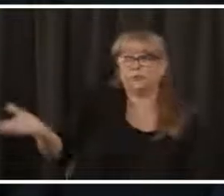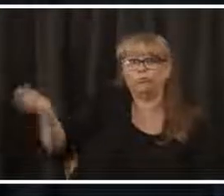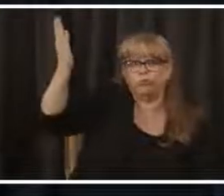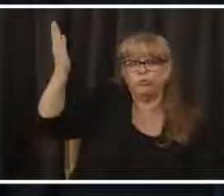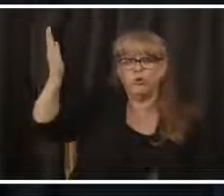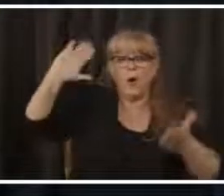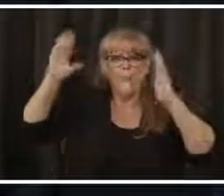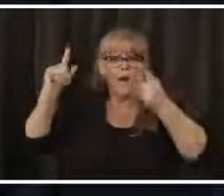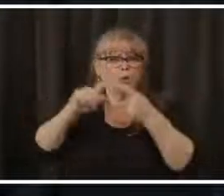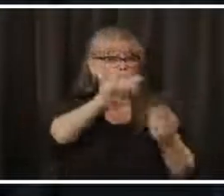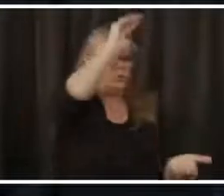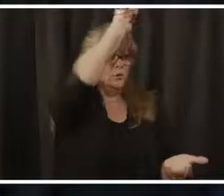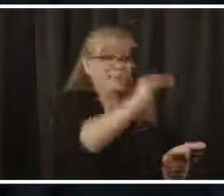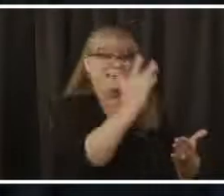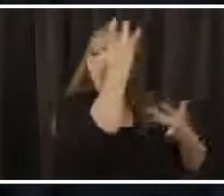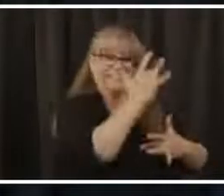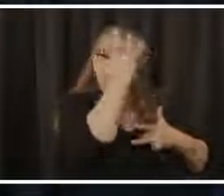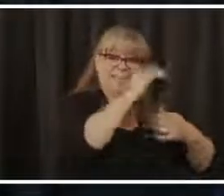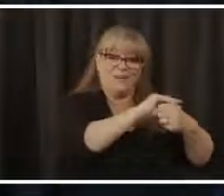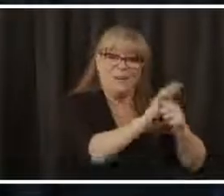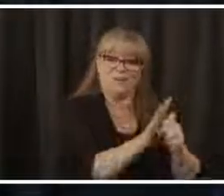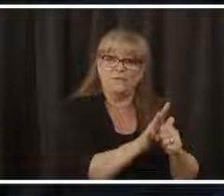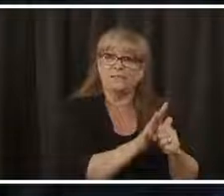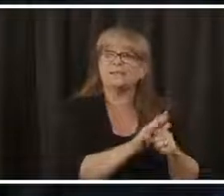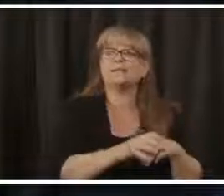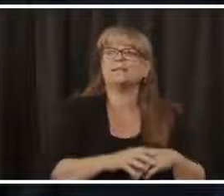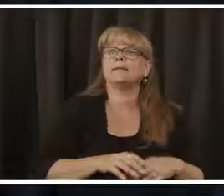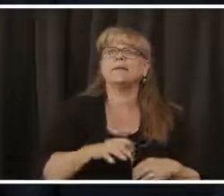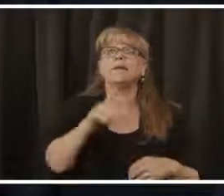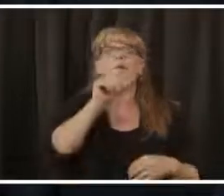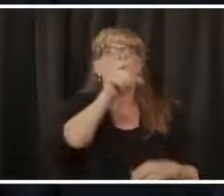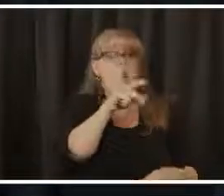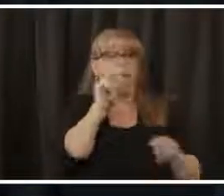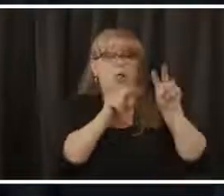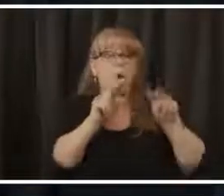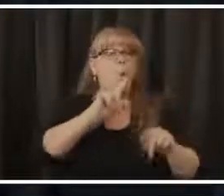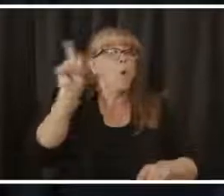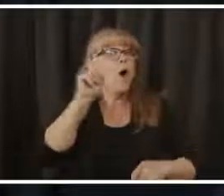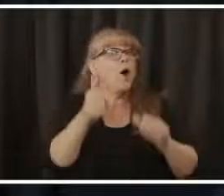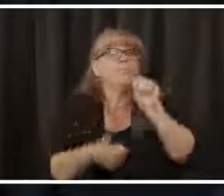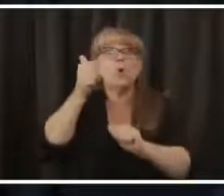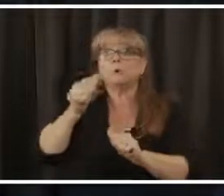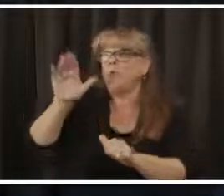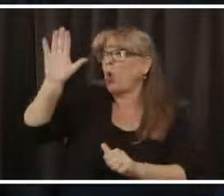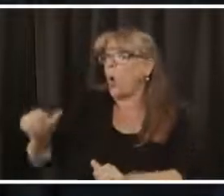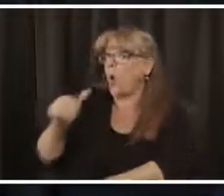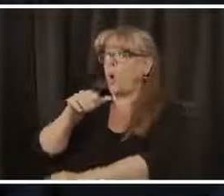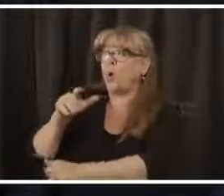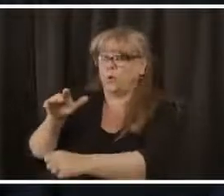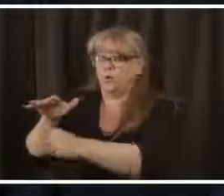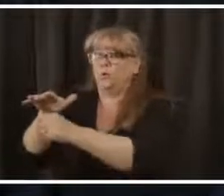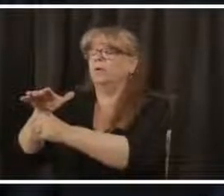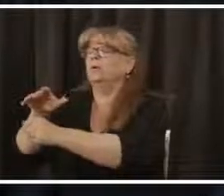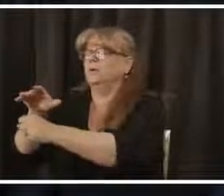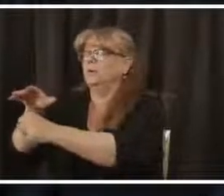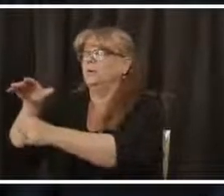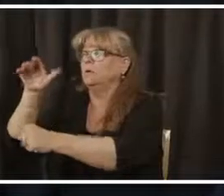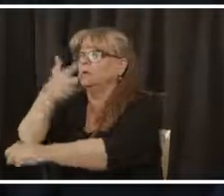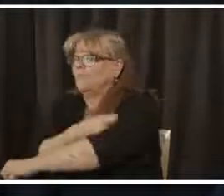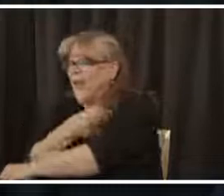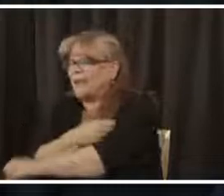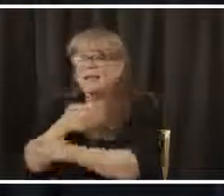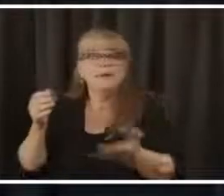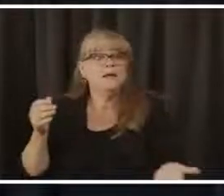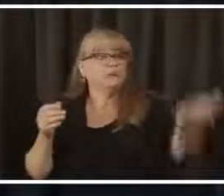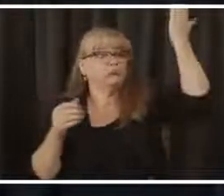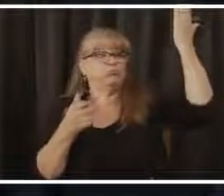cases, and areas of our state that have the lowest vaccination rate have the highest number of COVID cases. So we do that, and she